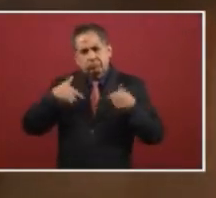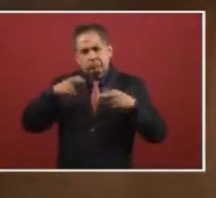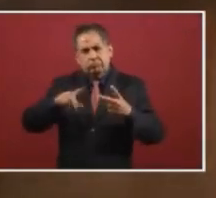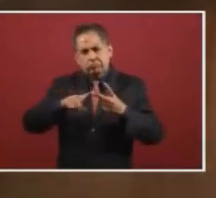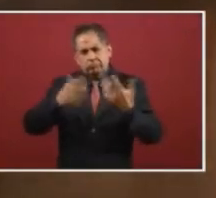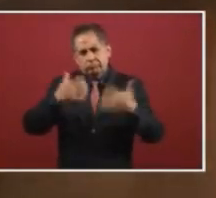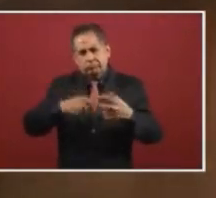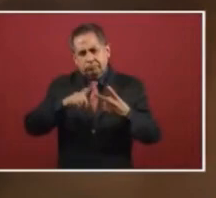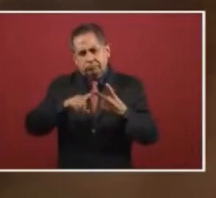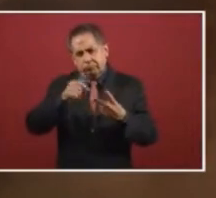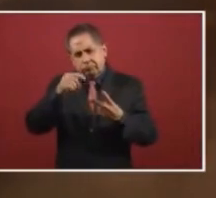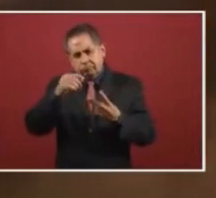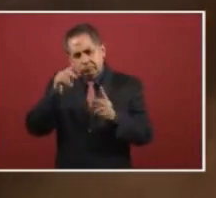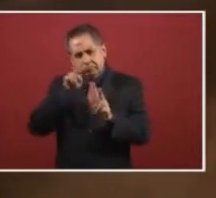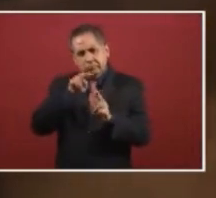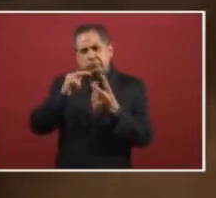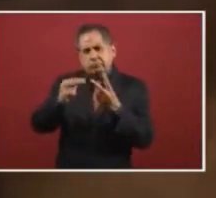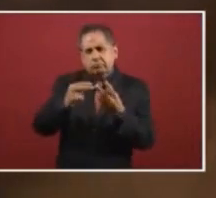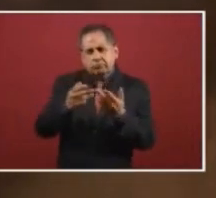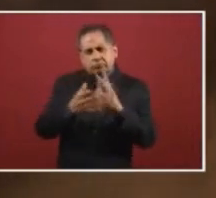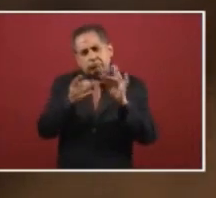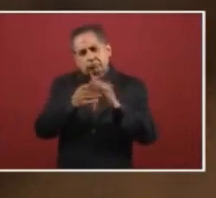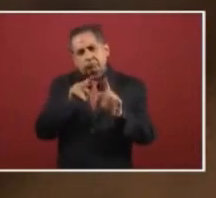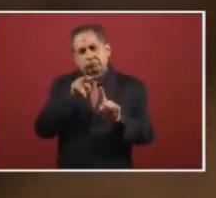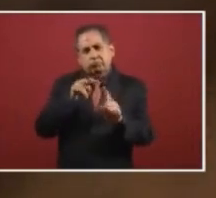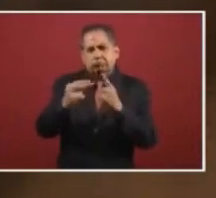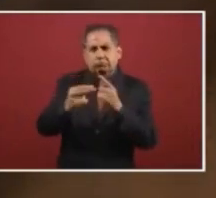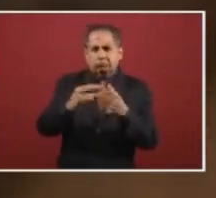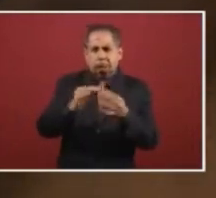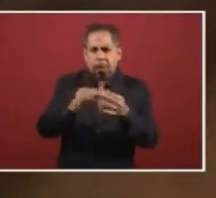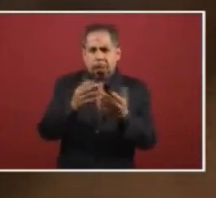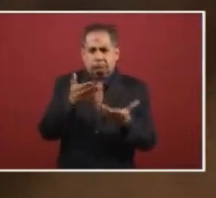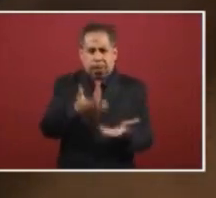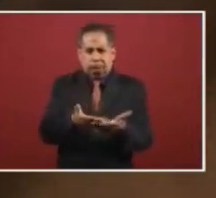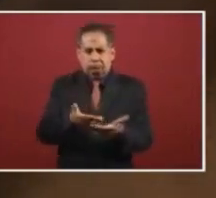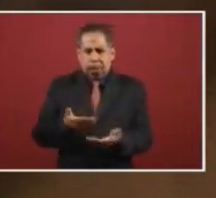I would like you to mention regarding the perspective of other,